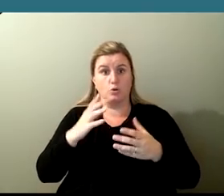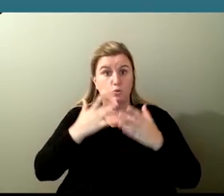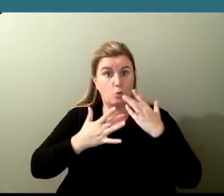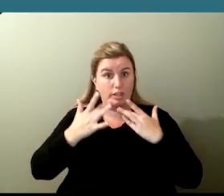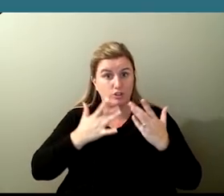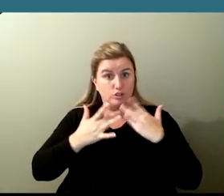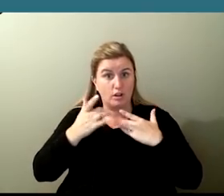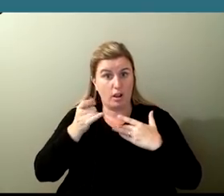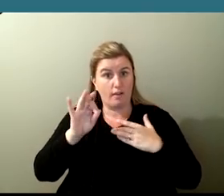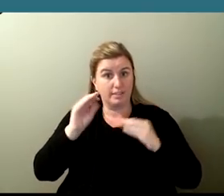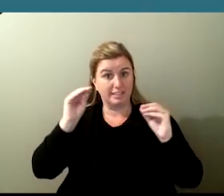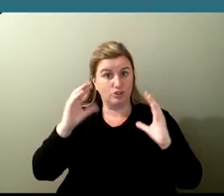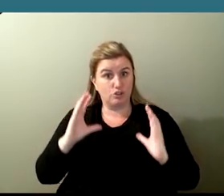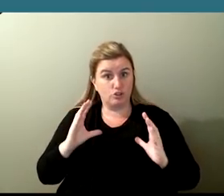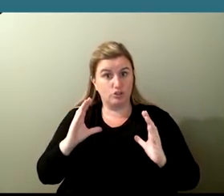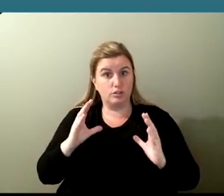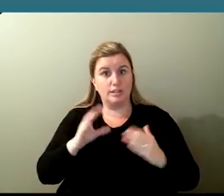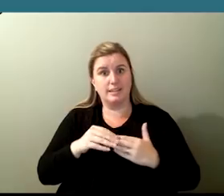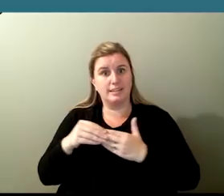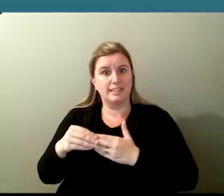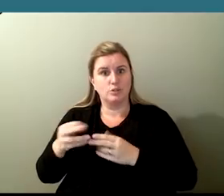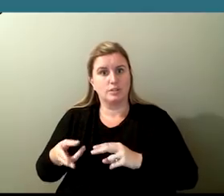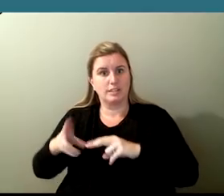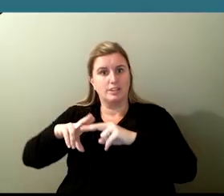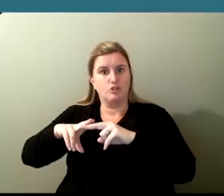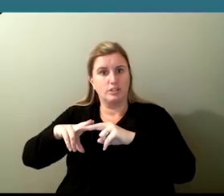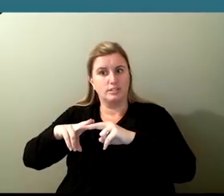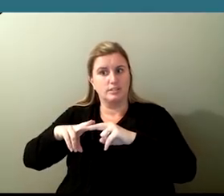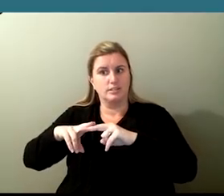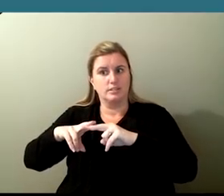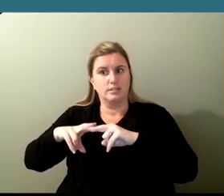shortage of teachers may lead to the increased